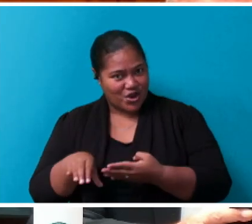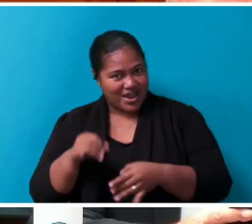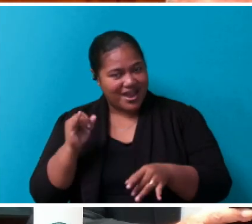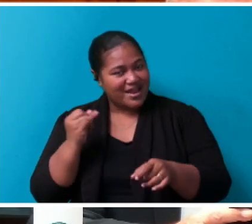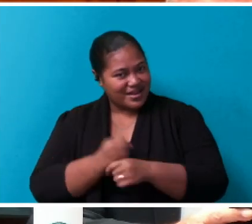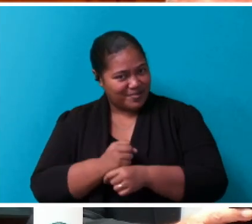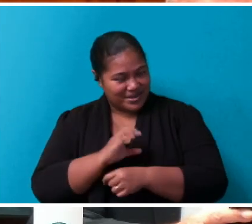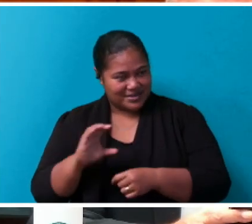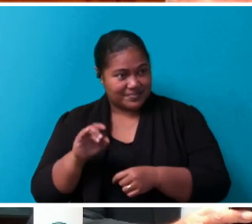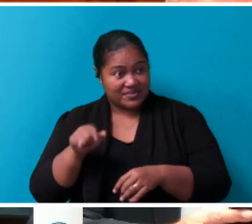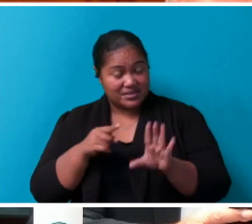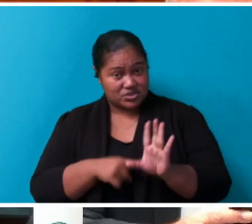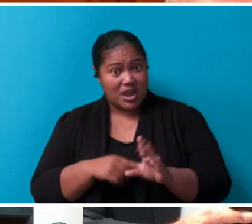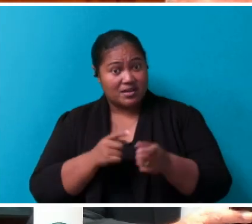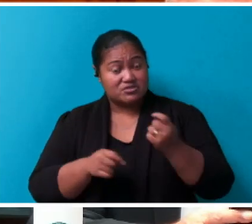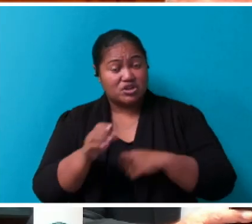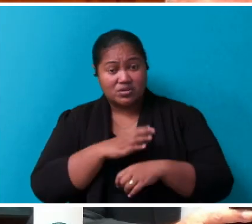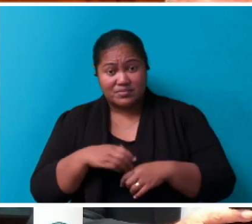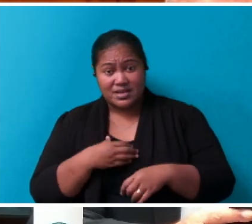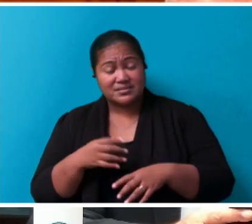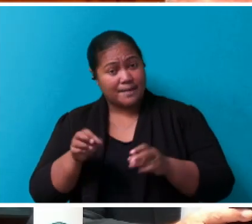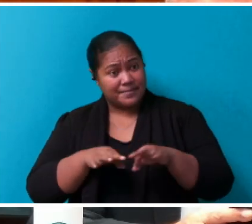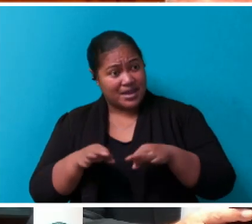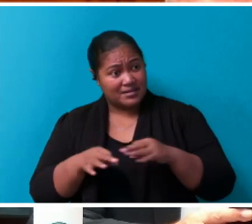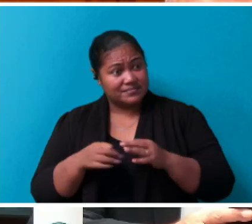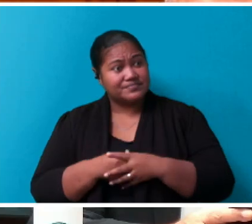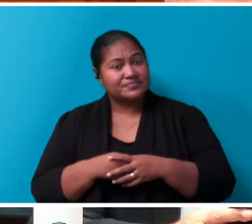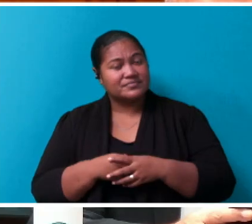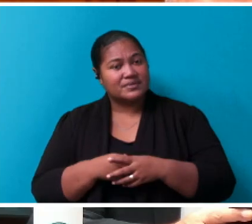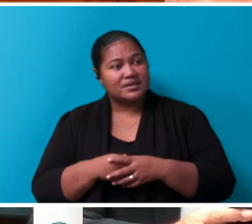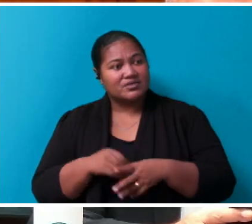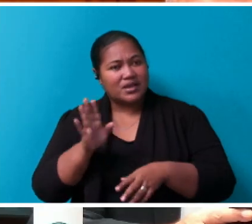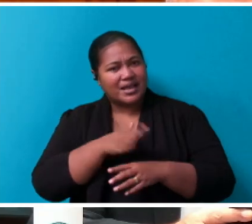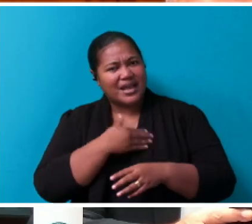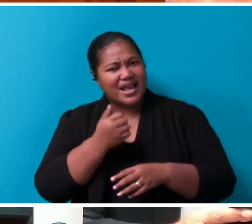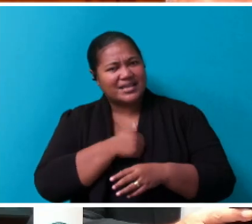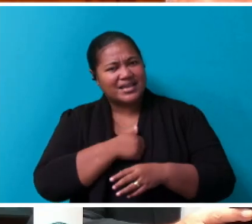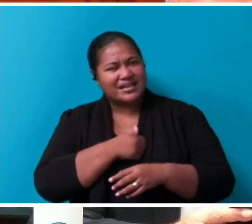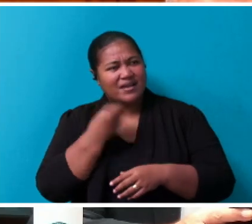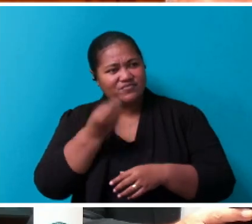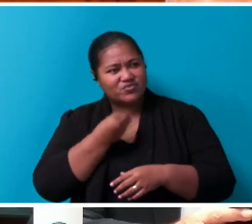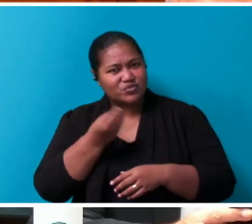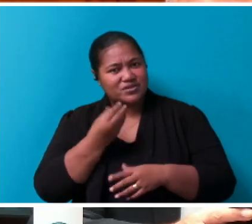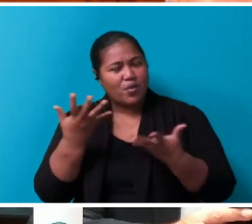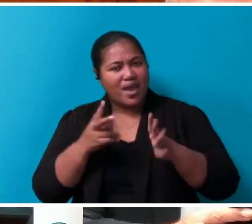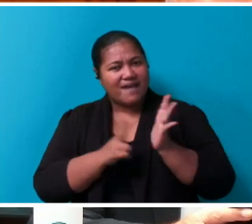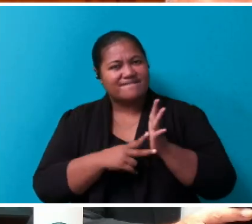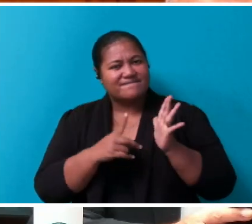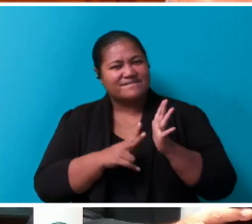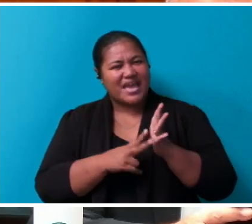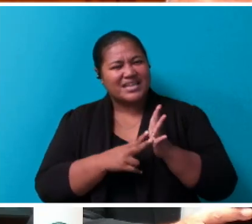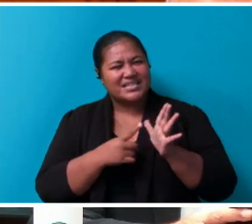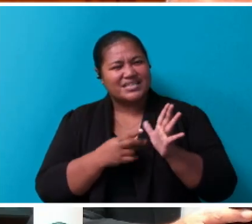Commission also plans to attend the Canadian Food Association Expo in Vancouver to assess